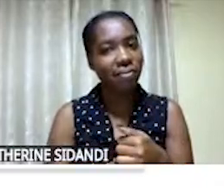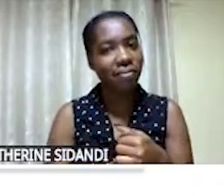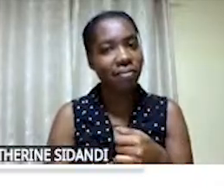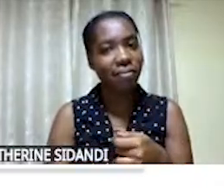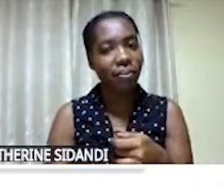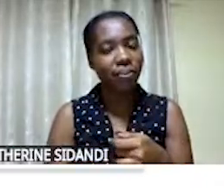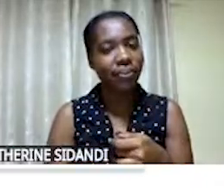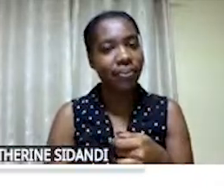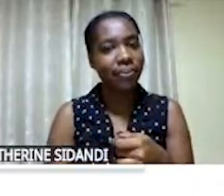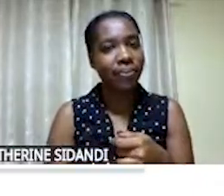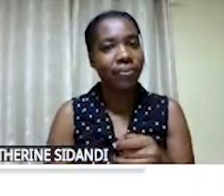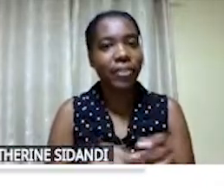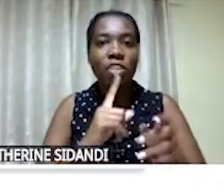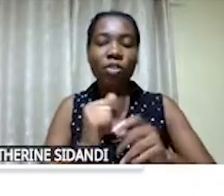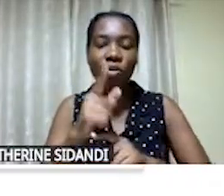So you realize